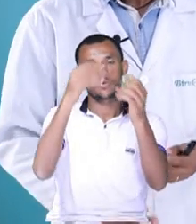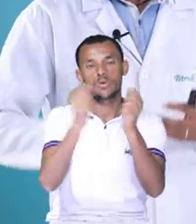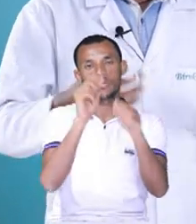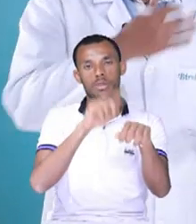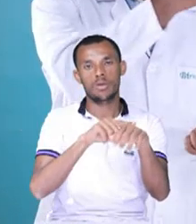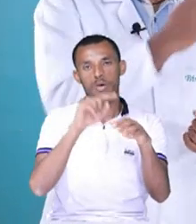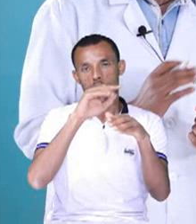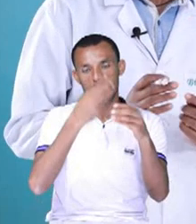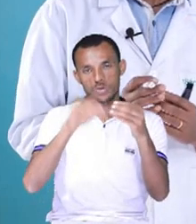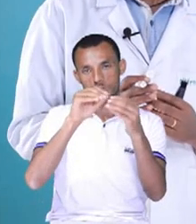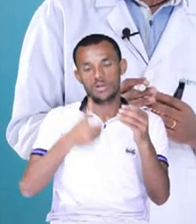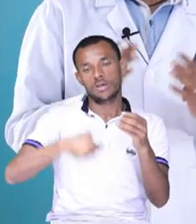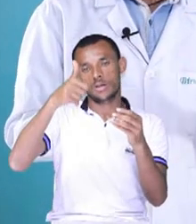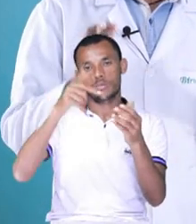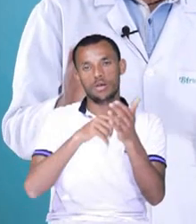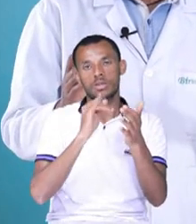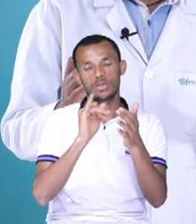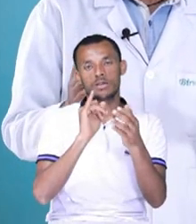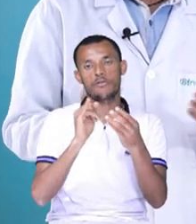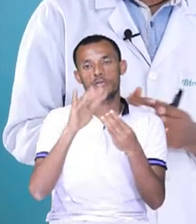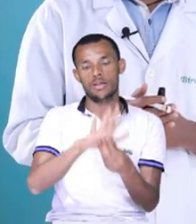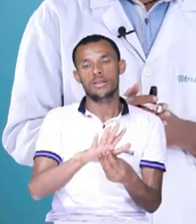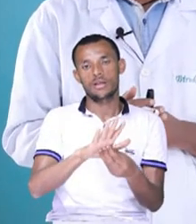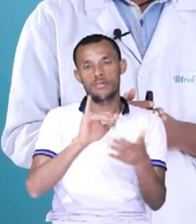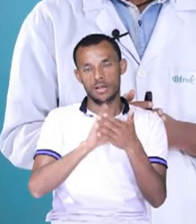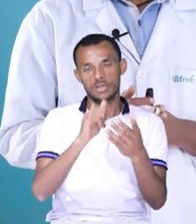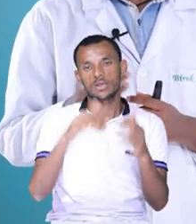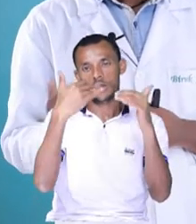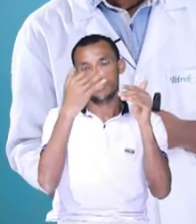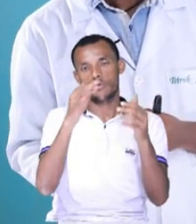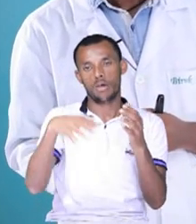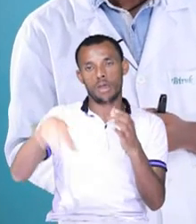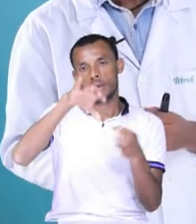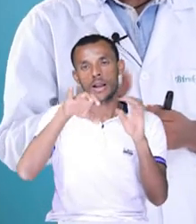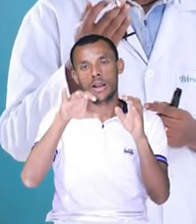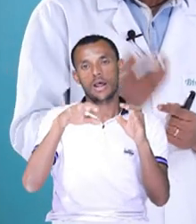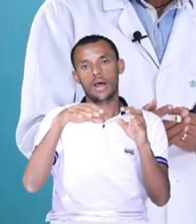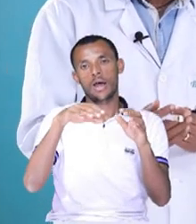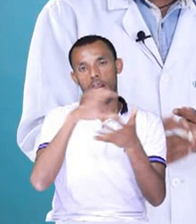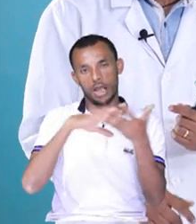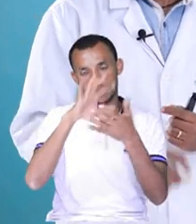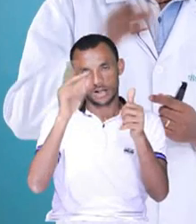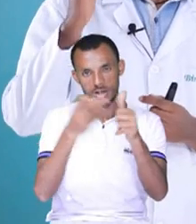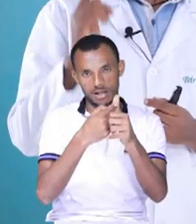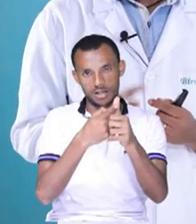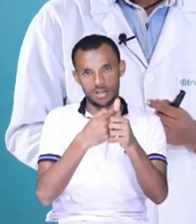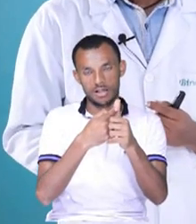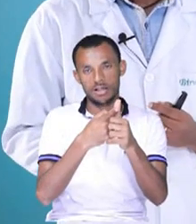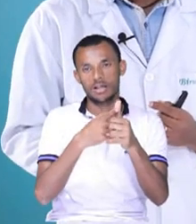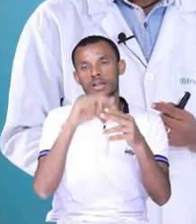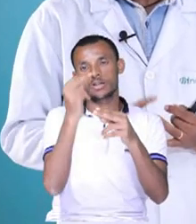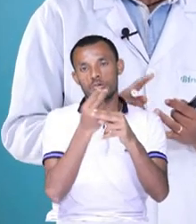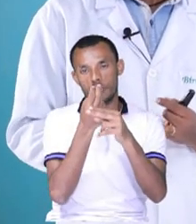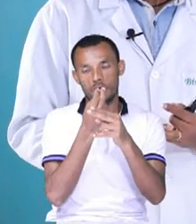time. Also, the other point is factors that affect the rate of chemical reaction. One is what? Nature